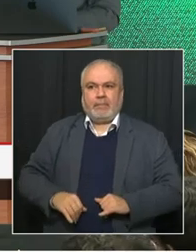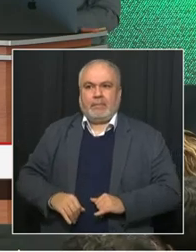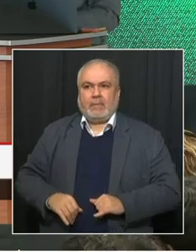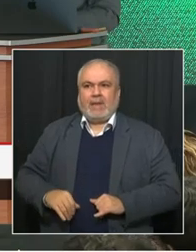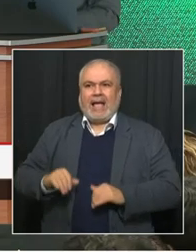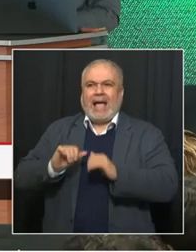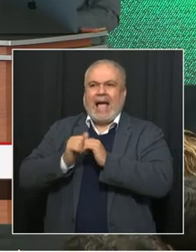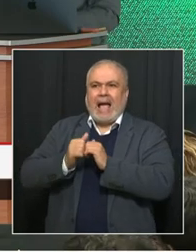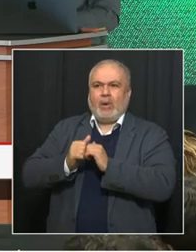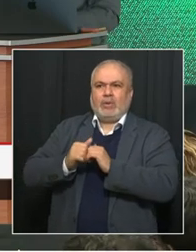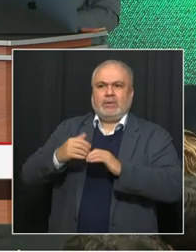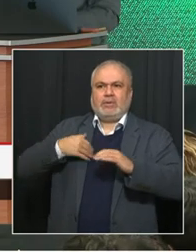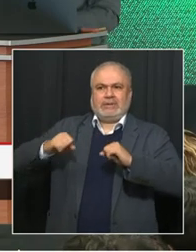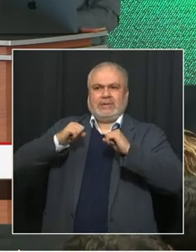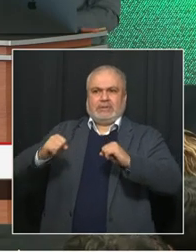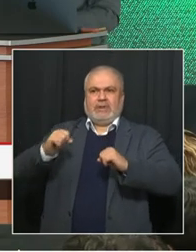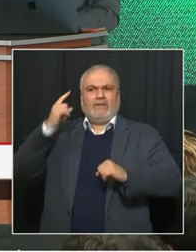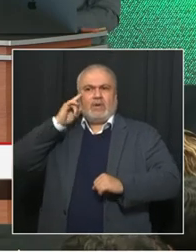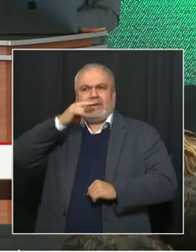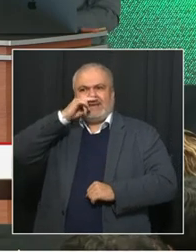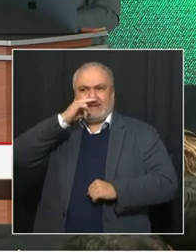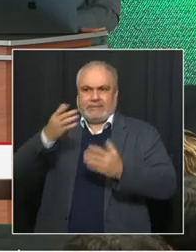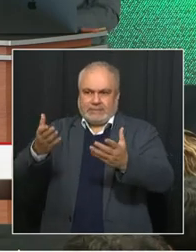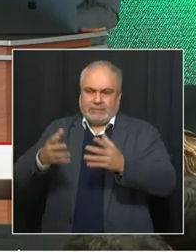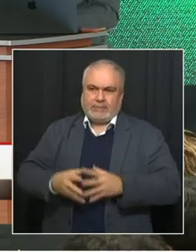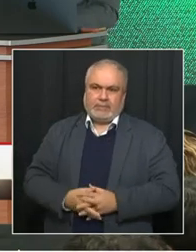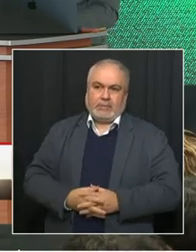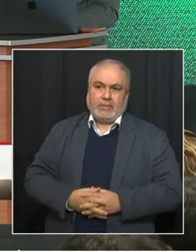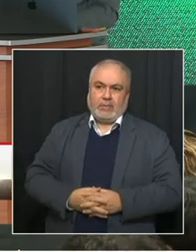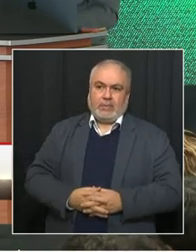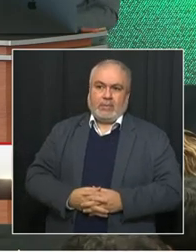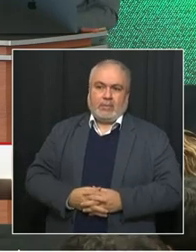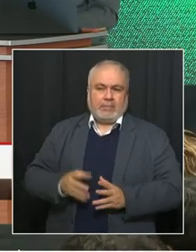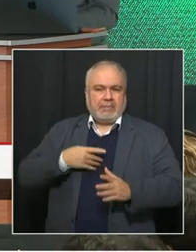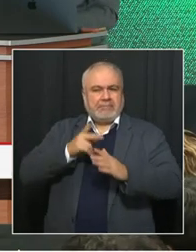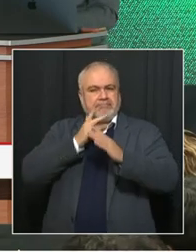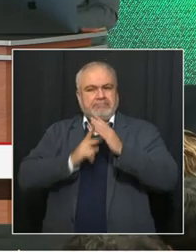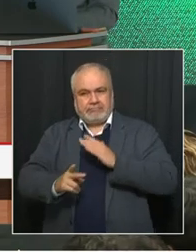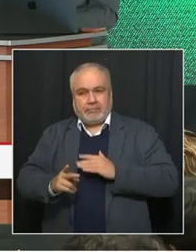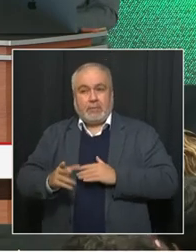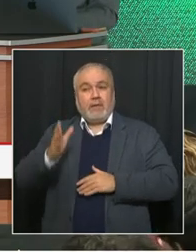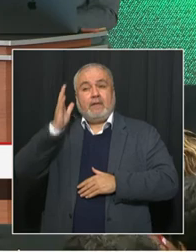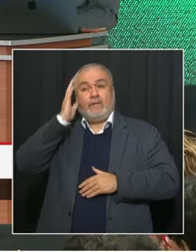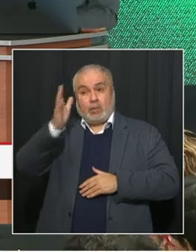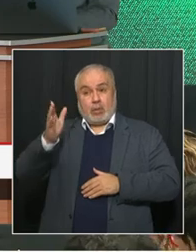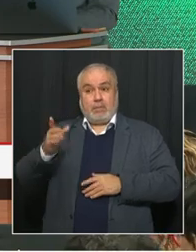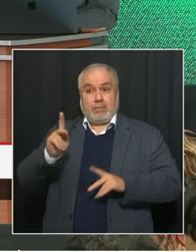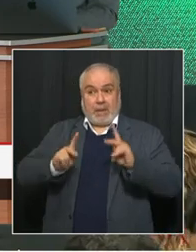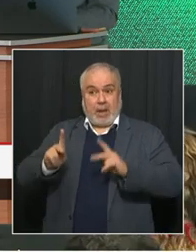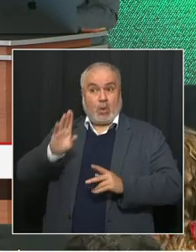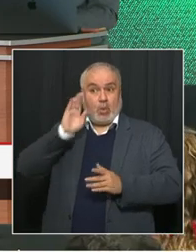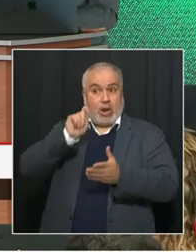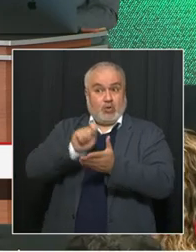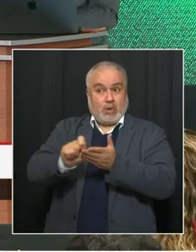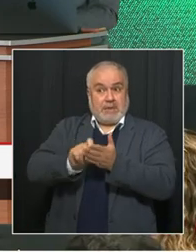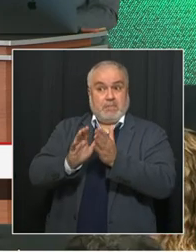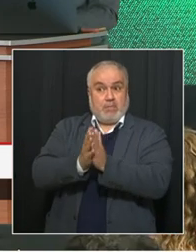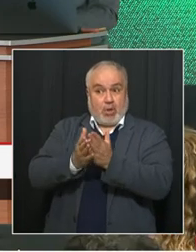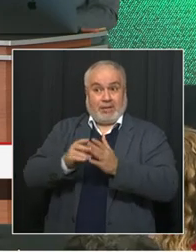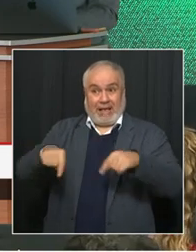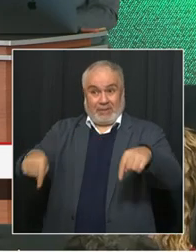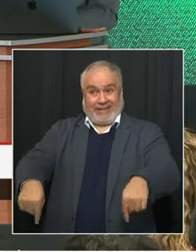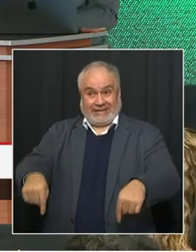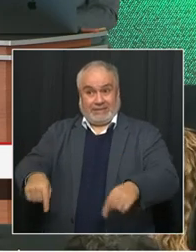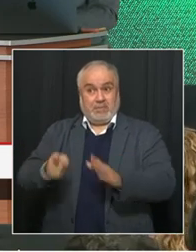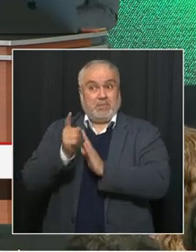will be the story when people write histories of the lost year in kids' childhood. They won't talk about the 1 year, but the